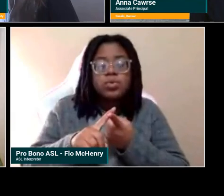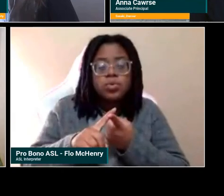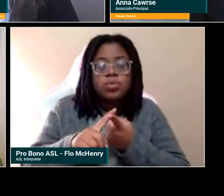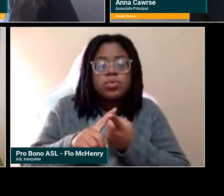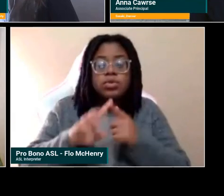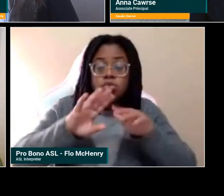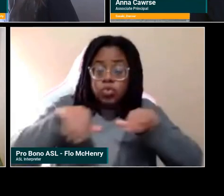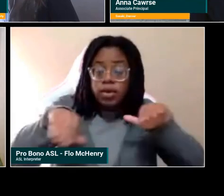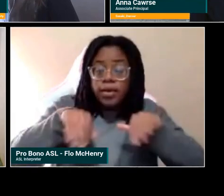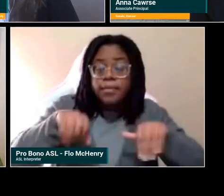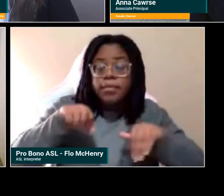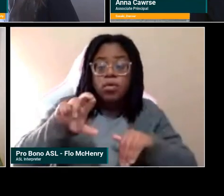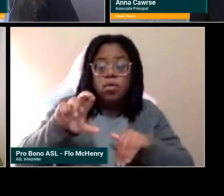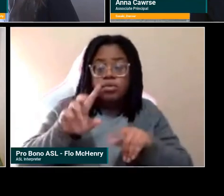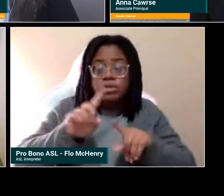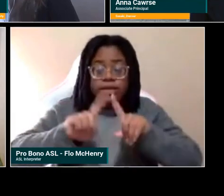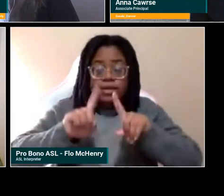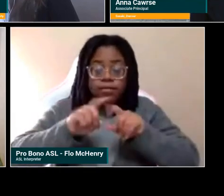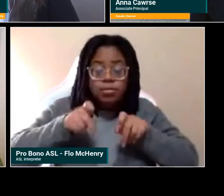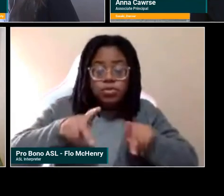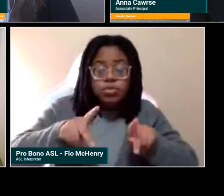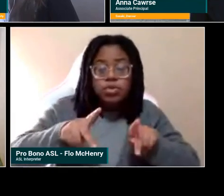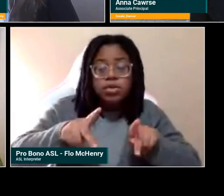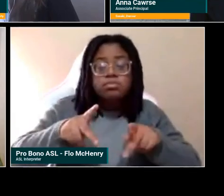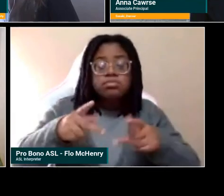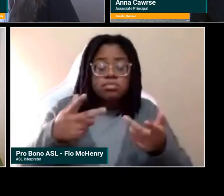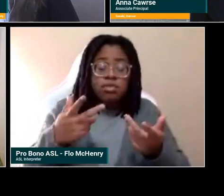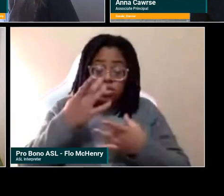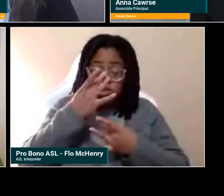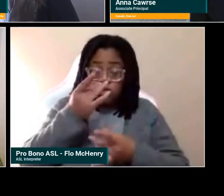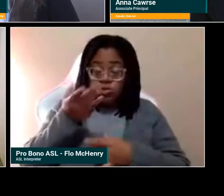swimming or wading opportunities, that there's interest there.